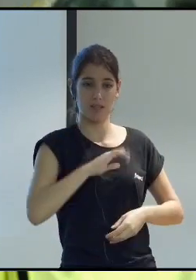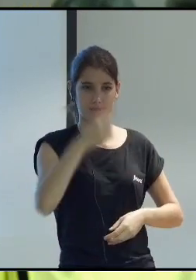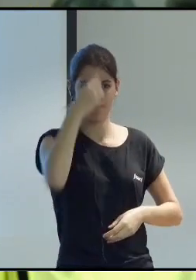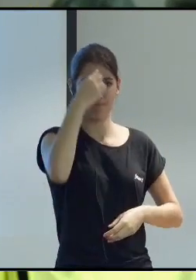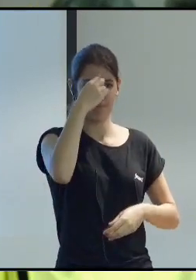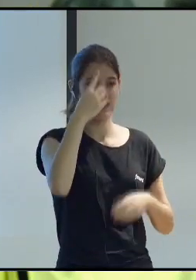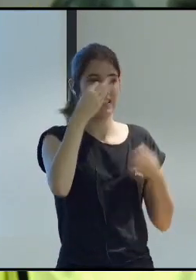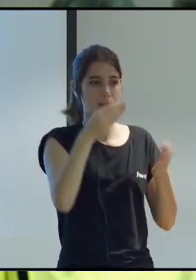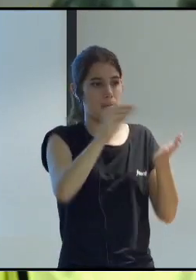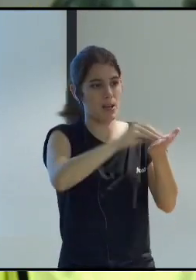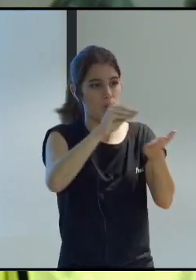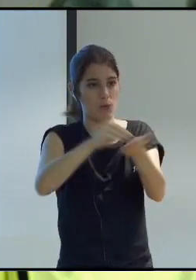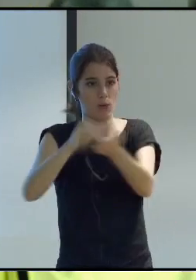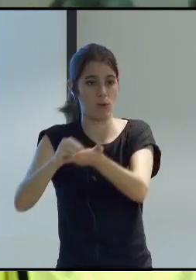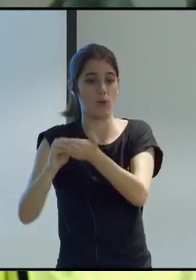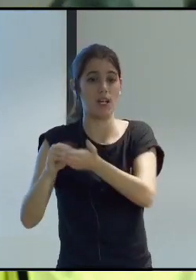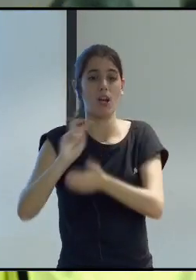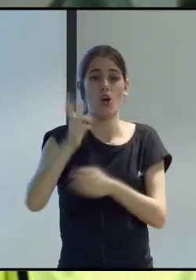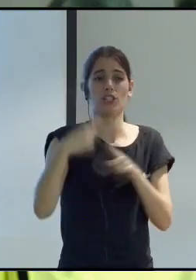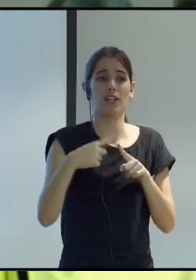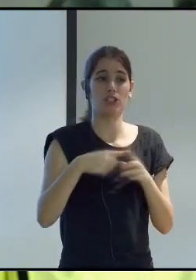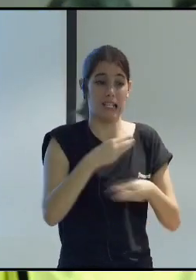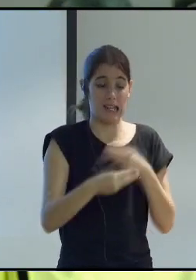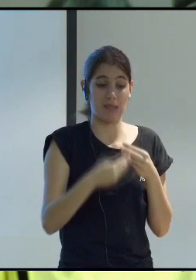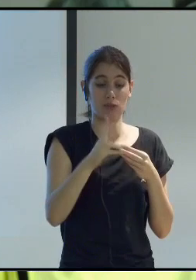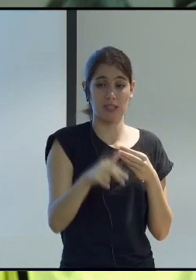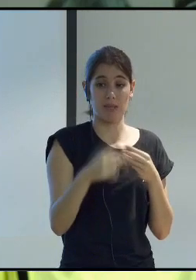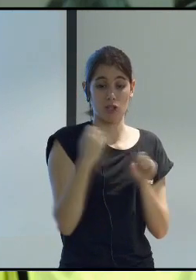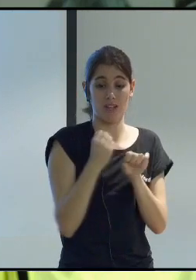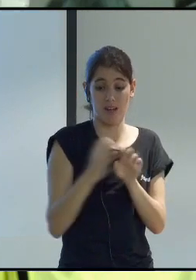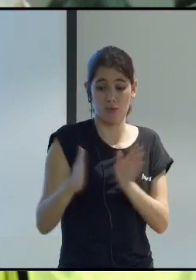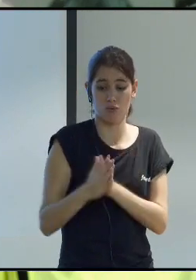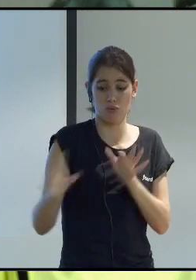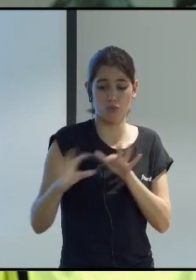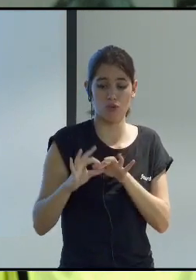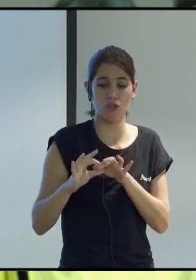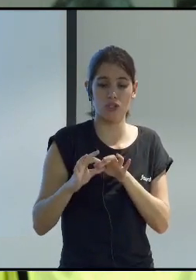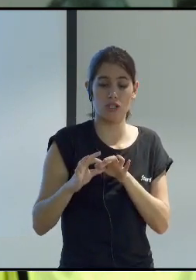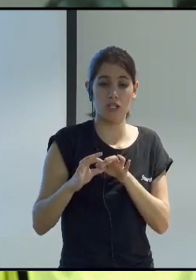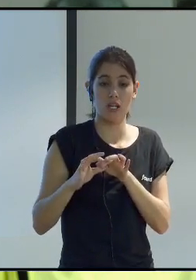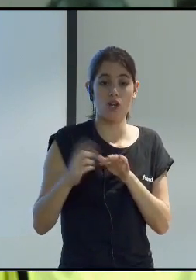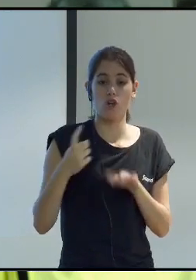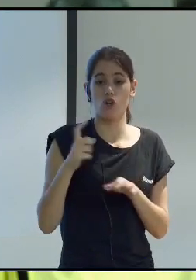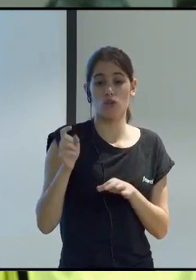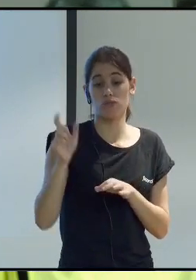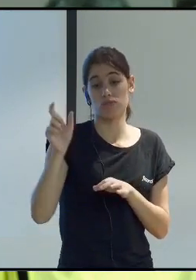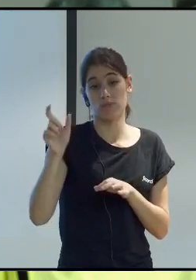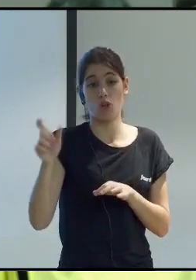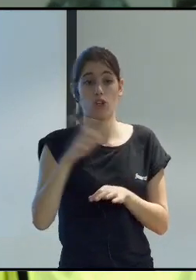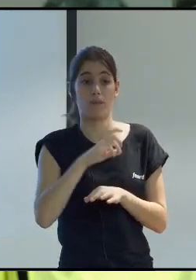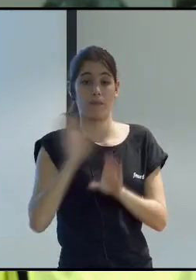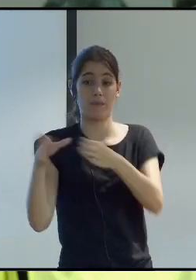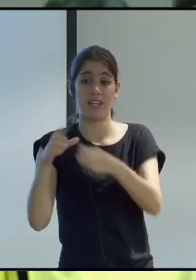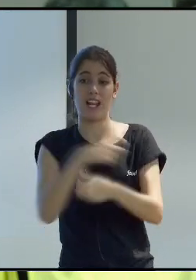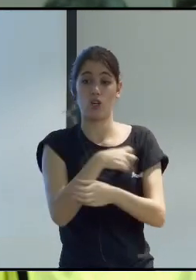Another thing that we do, so we are working very closely also with the CRPD committee. And when they were preparing the General